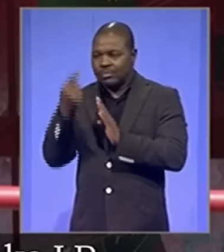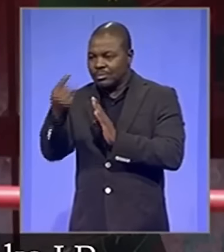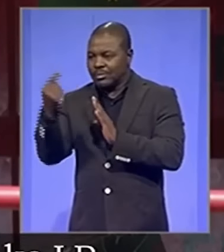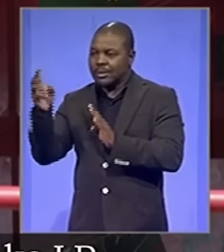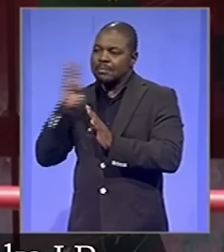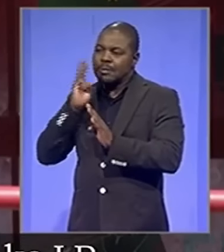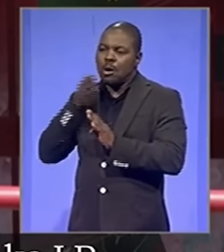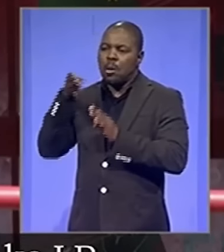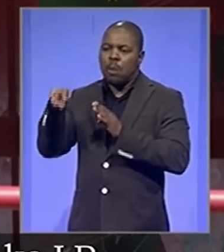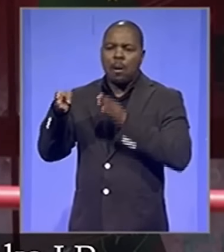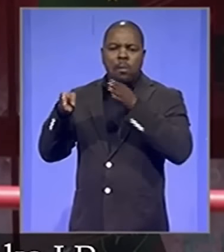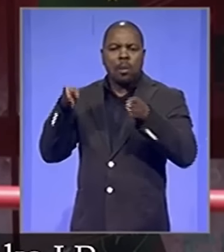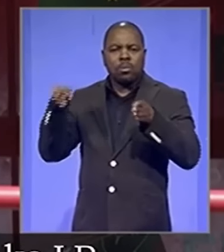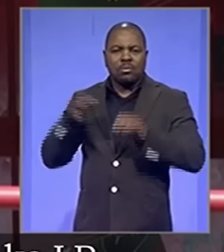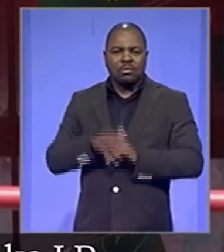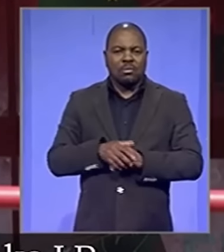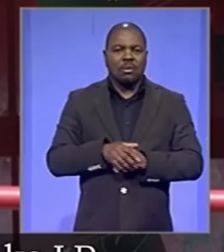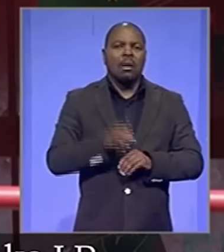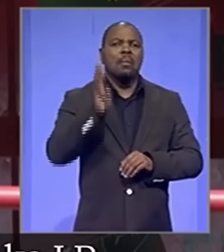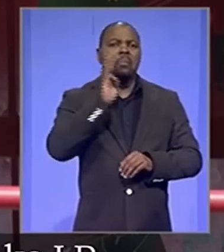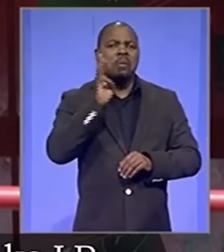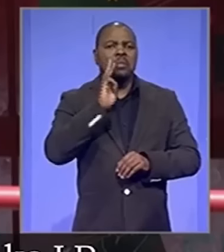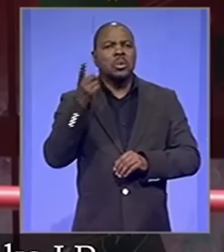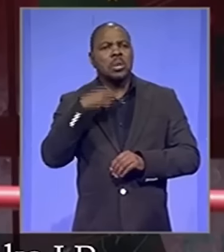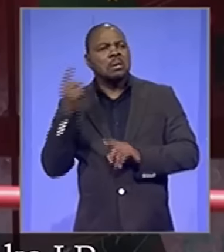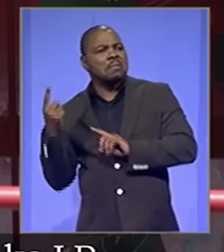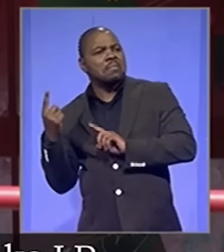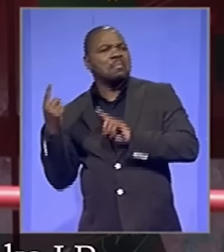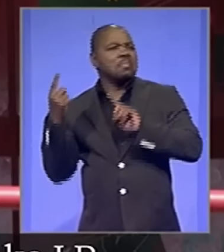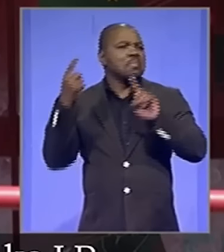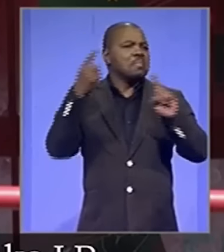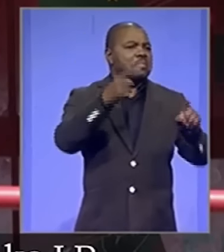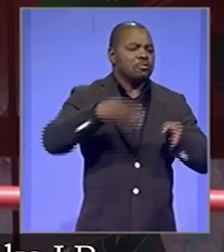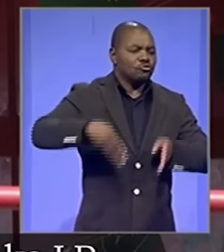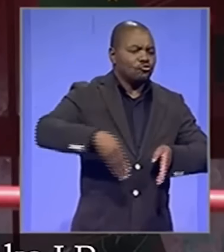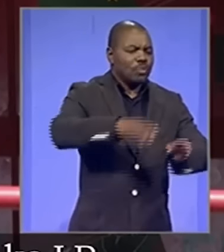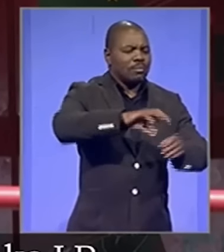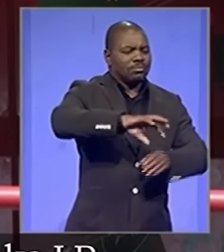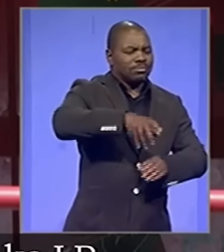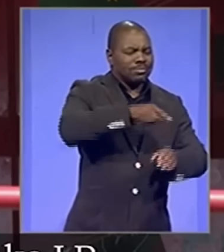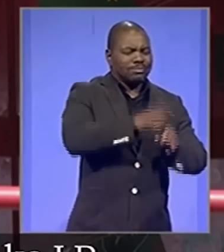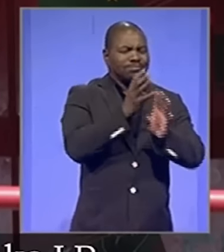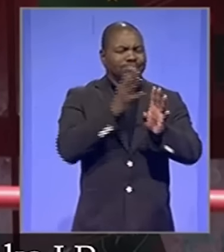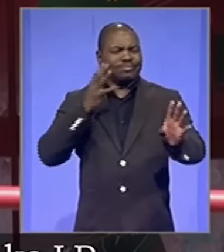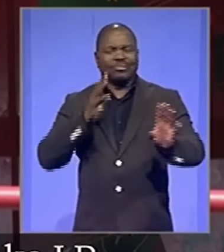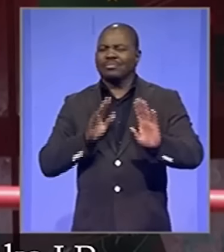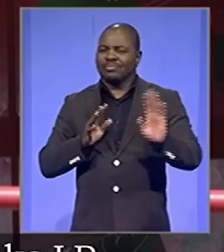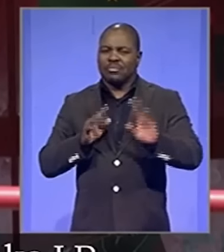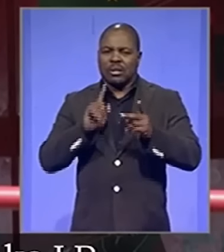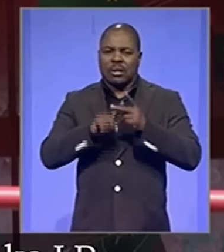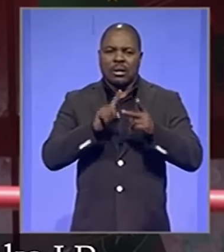e se ka ba gore metsi re a lata mo tapeng ya strateng or metsi